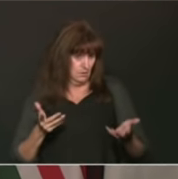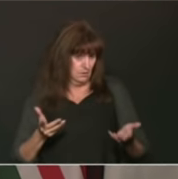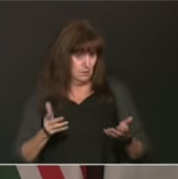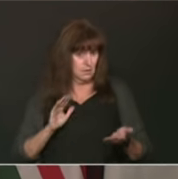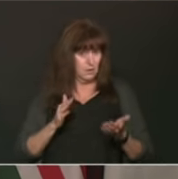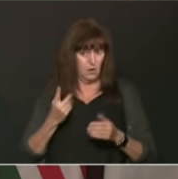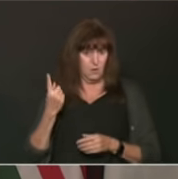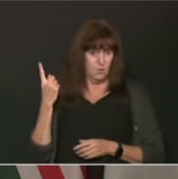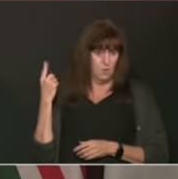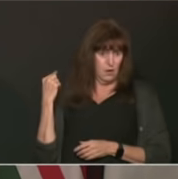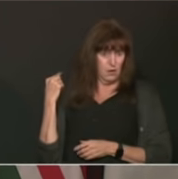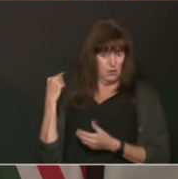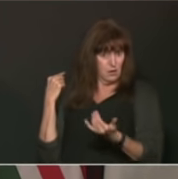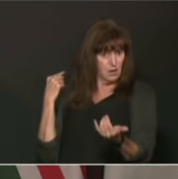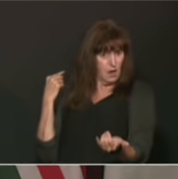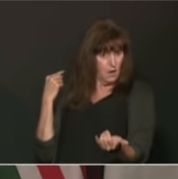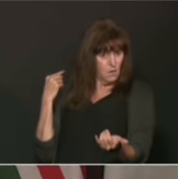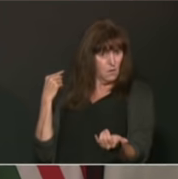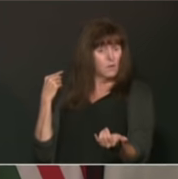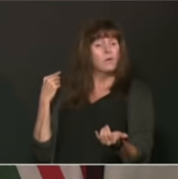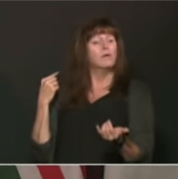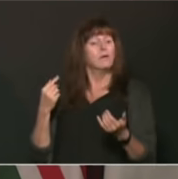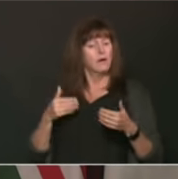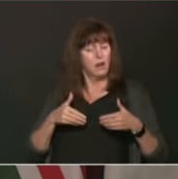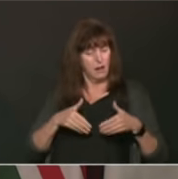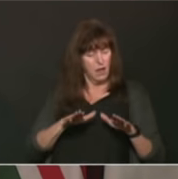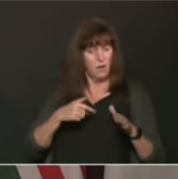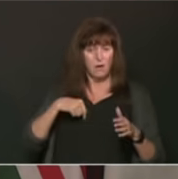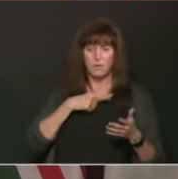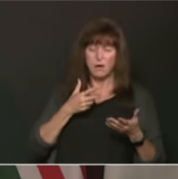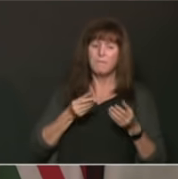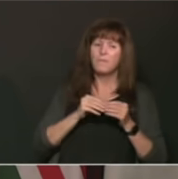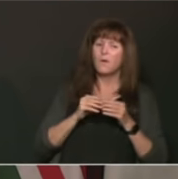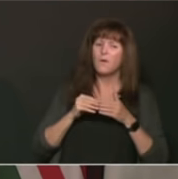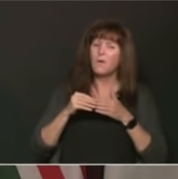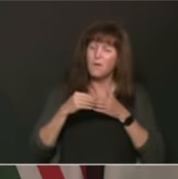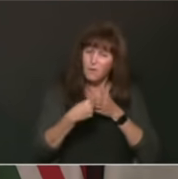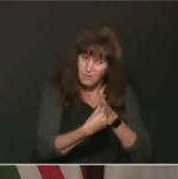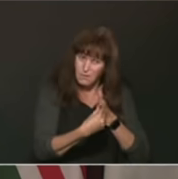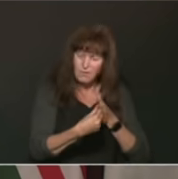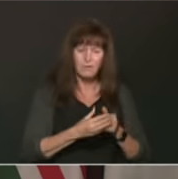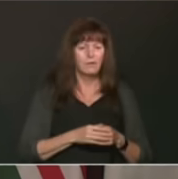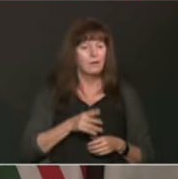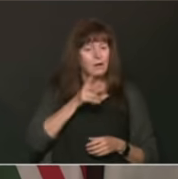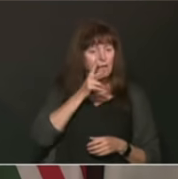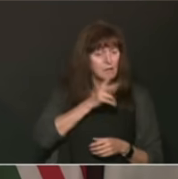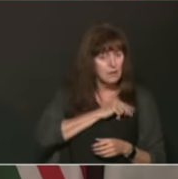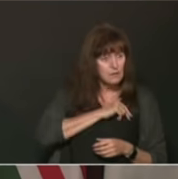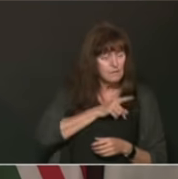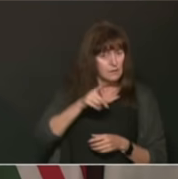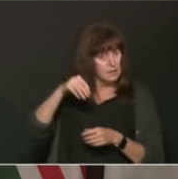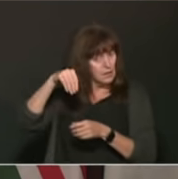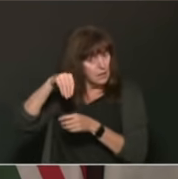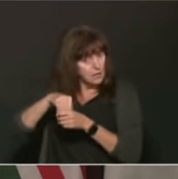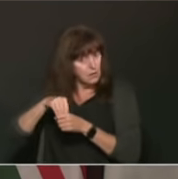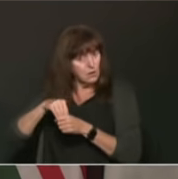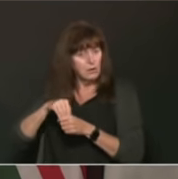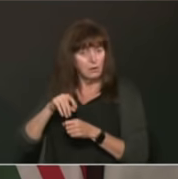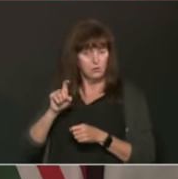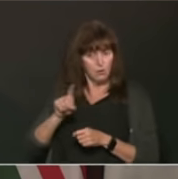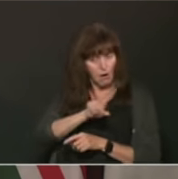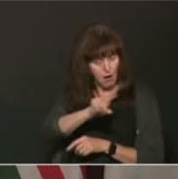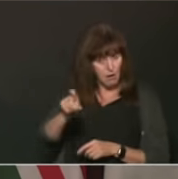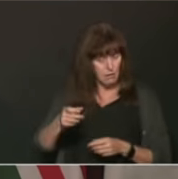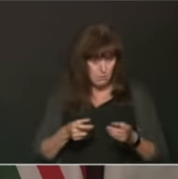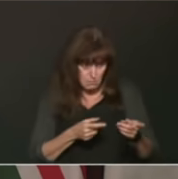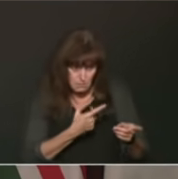I think one of the first questions as you move indoors for a Thanksgiving event should be, is everyone here vaccinated?